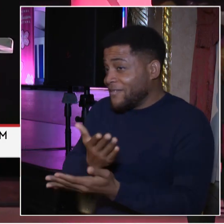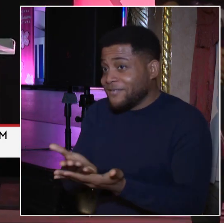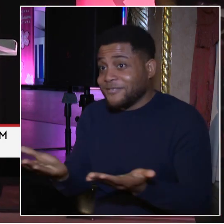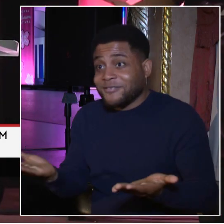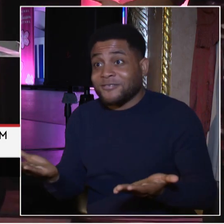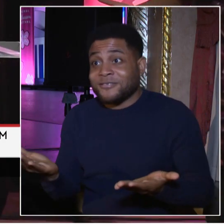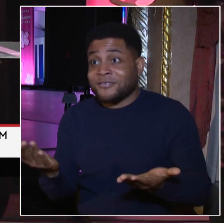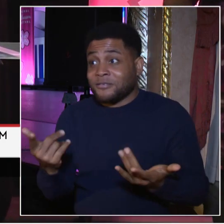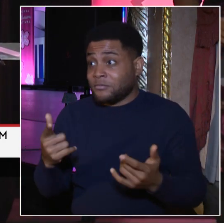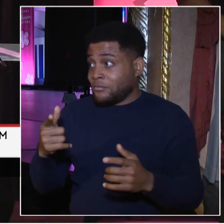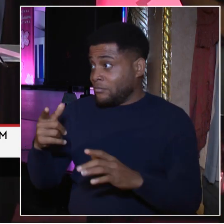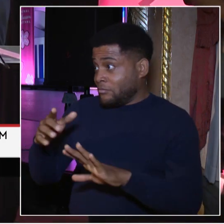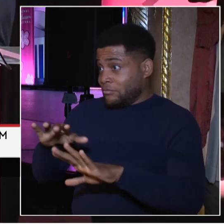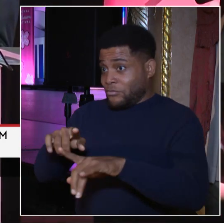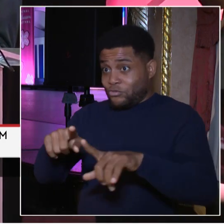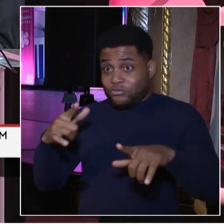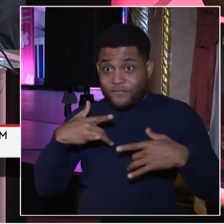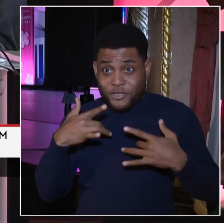doing tonight?